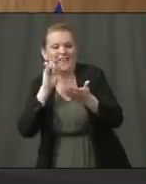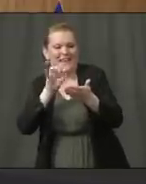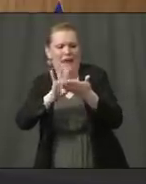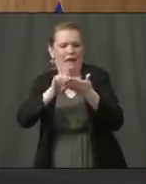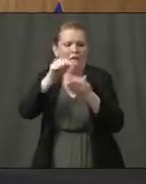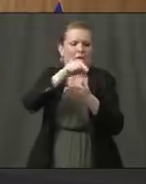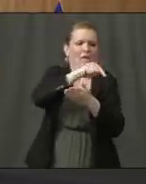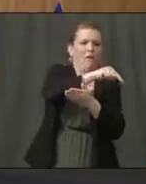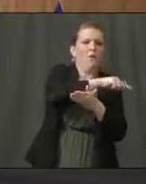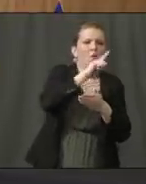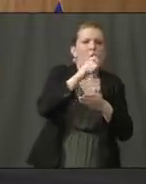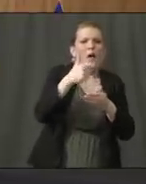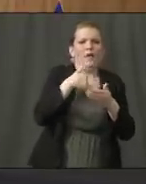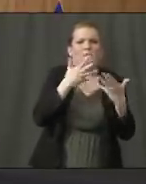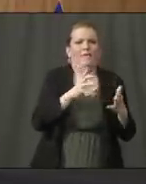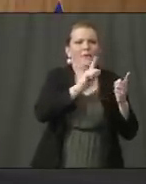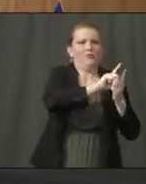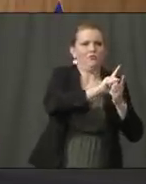Hi, Governor. I'd